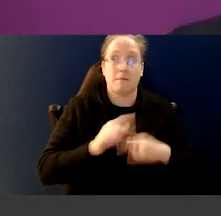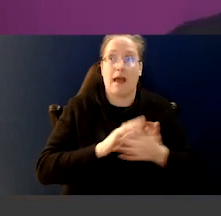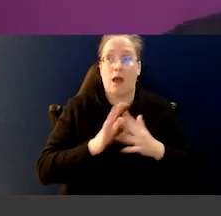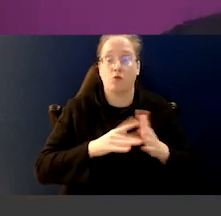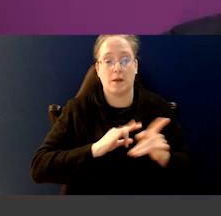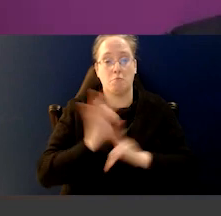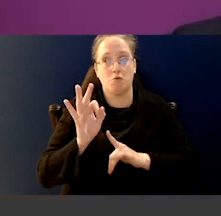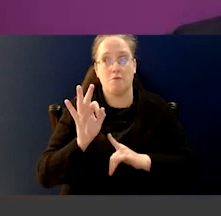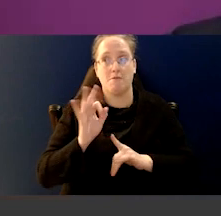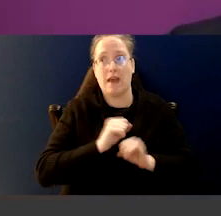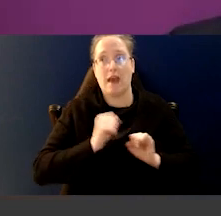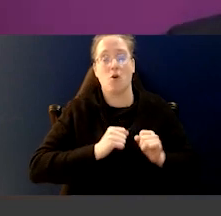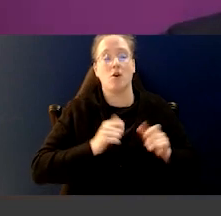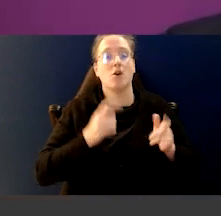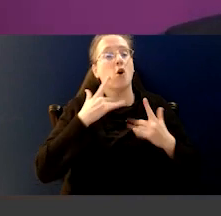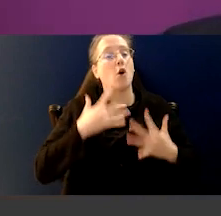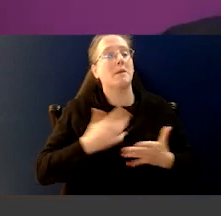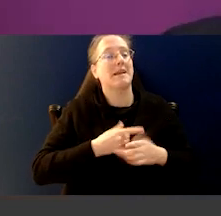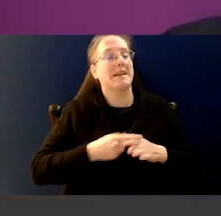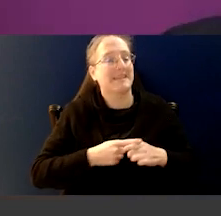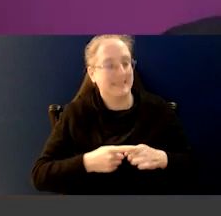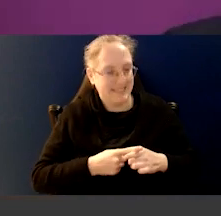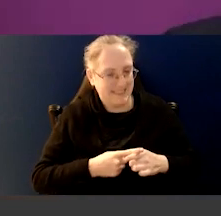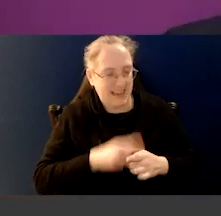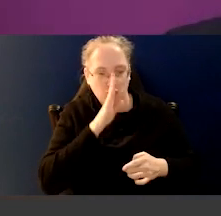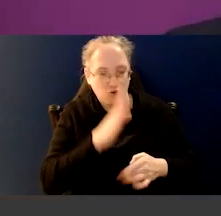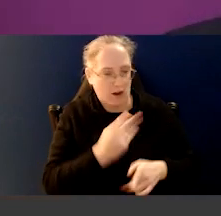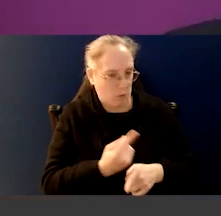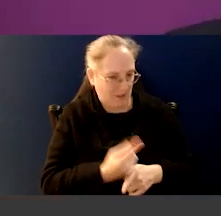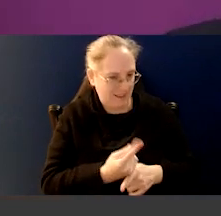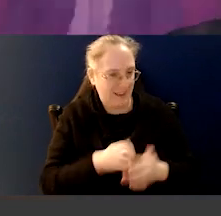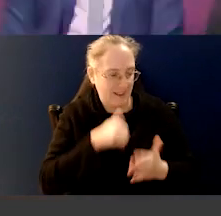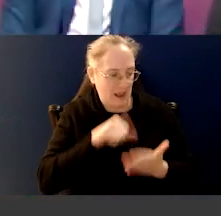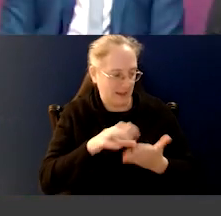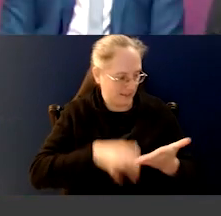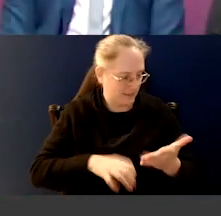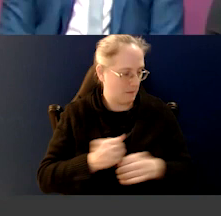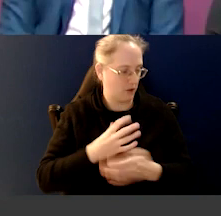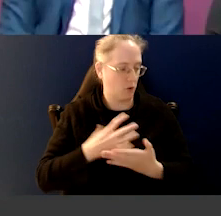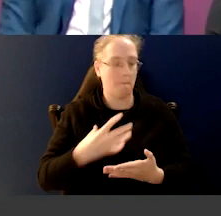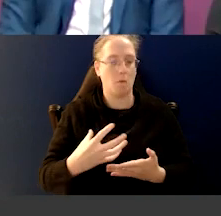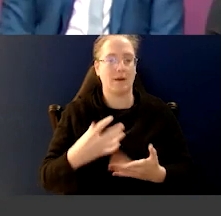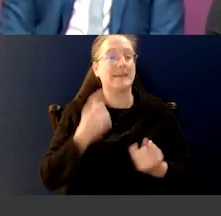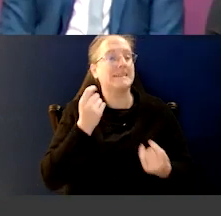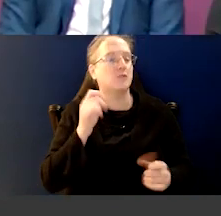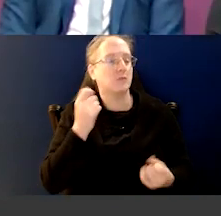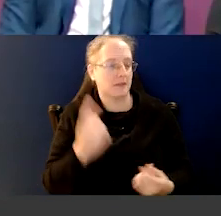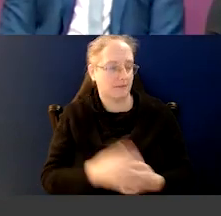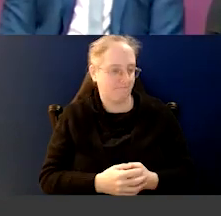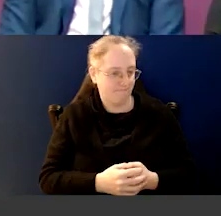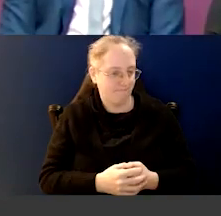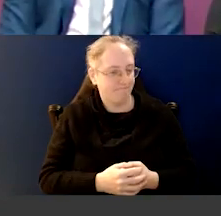used within our outcome letters so they are easier to understand. So it's an ongoing focus area for